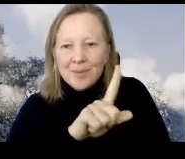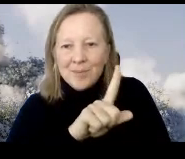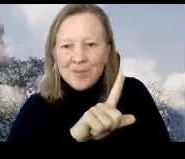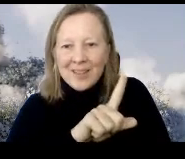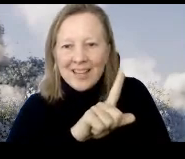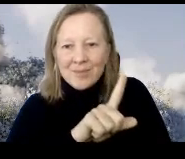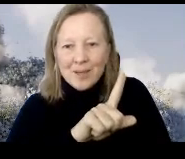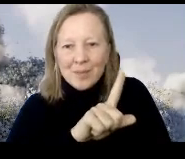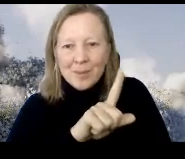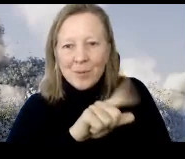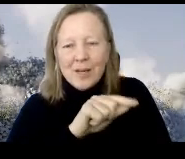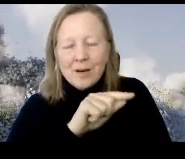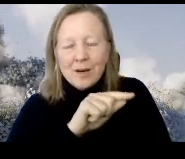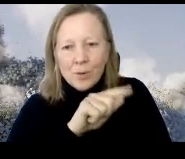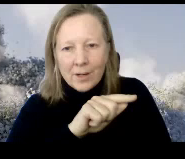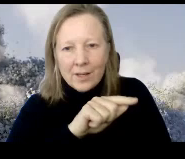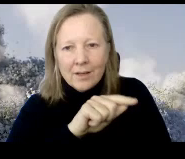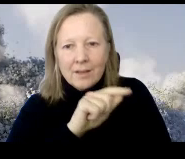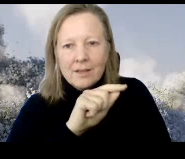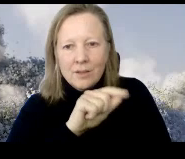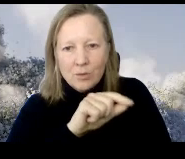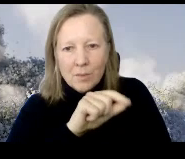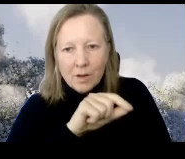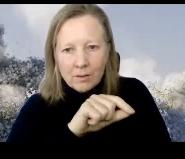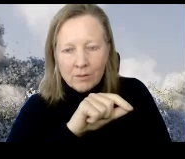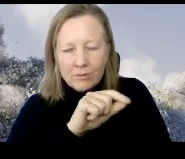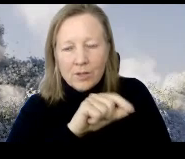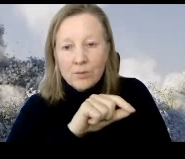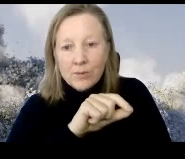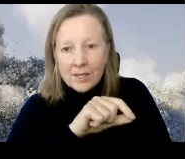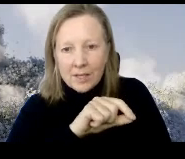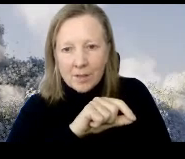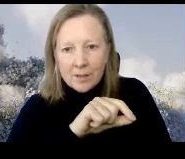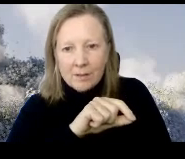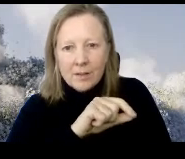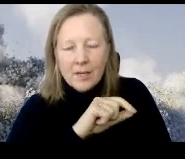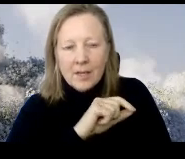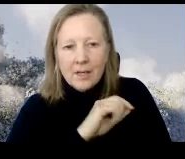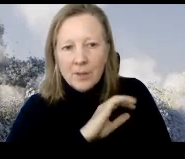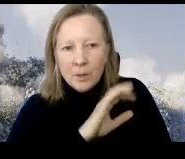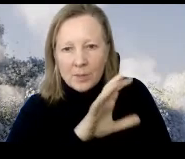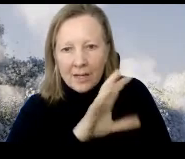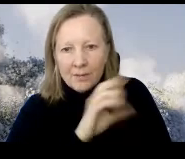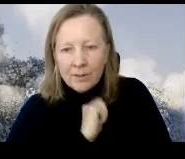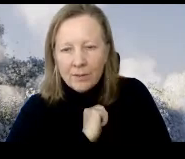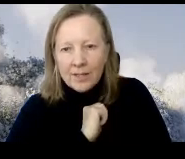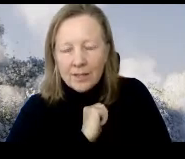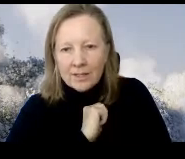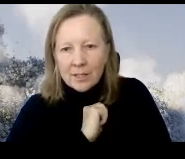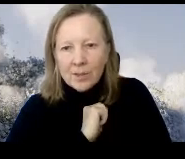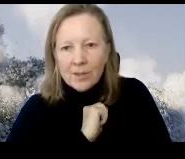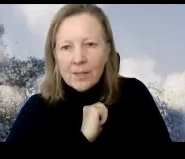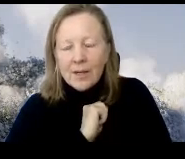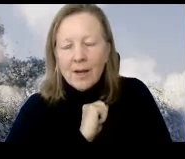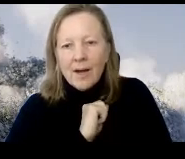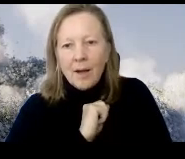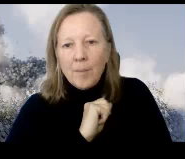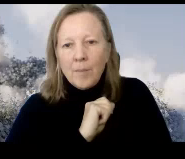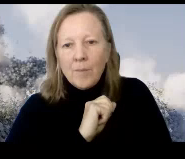one thing that I forgot about. We are working on a new model, a new funding model, and we hope to have it ready in the